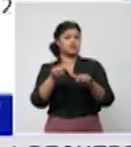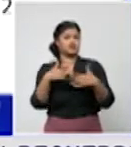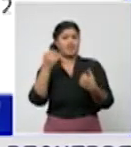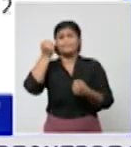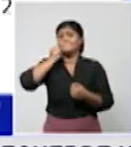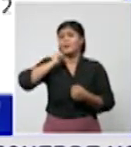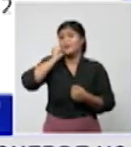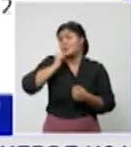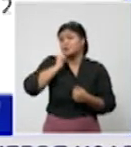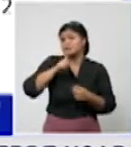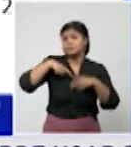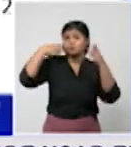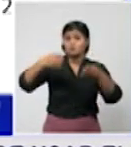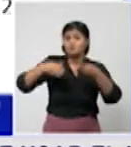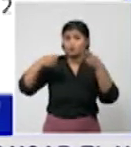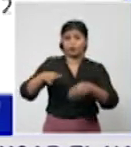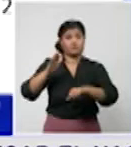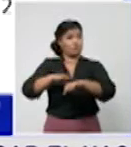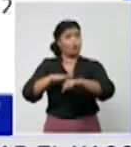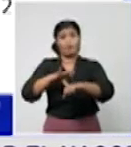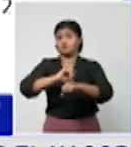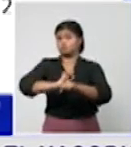so far, with